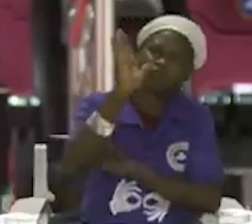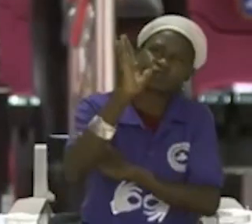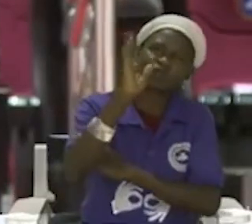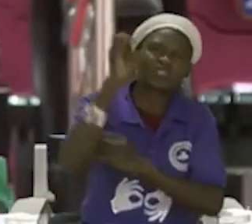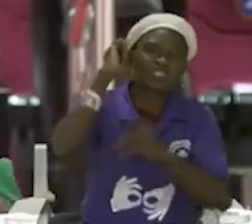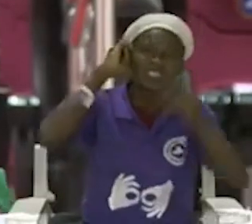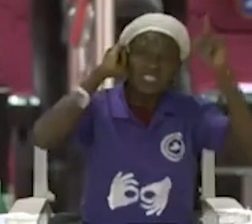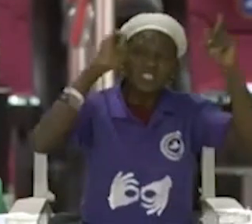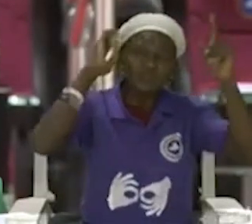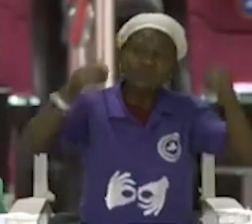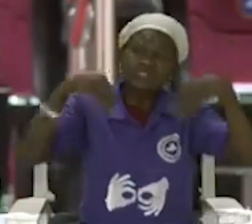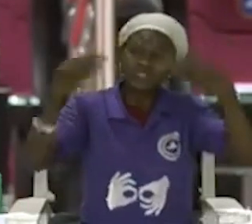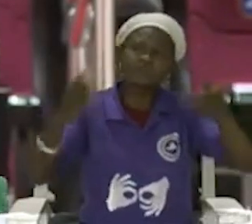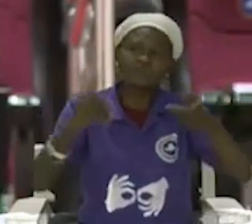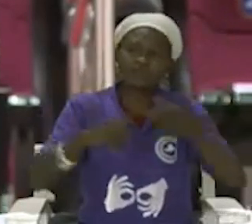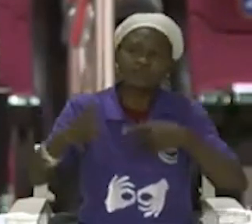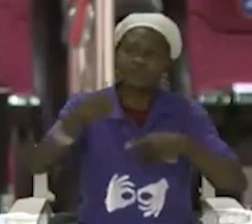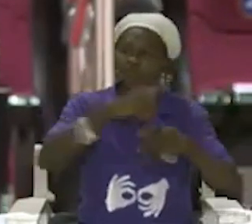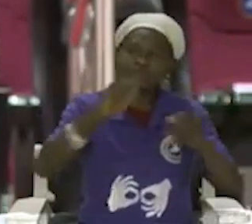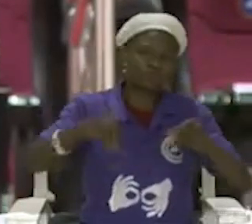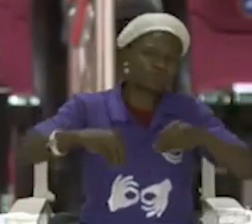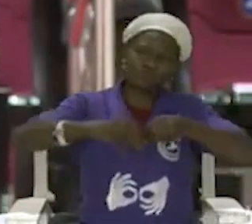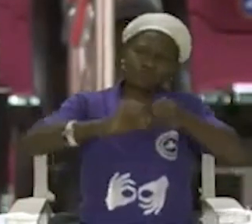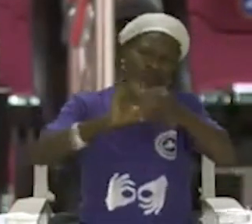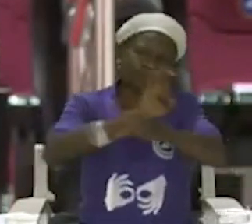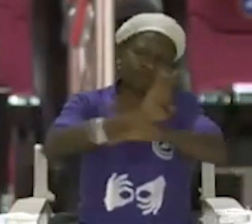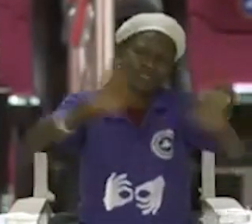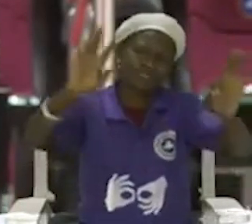to you liberally, generously.